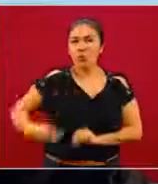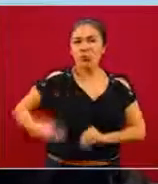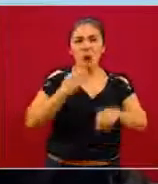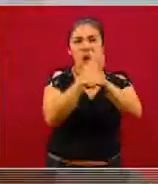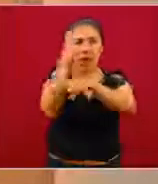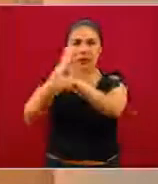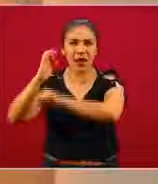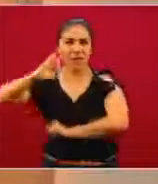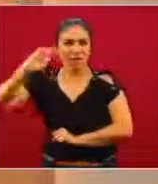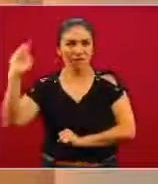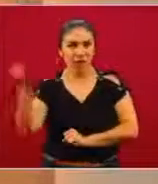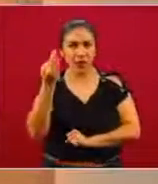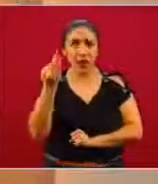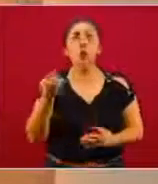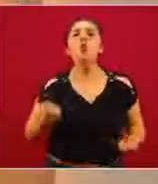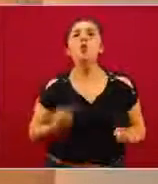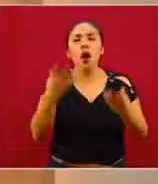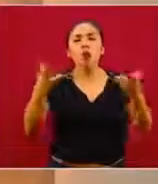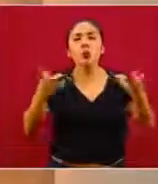these services?